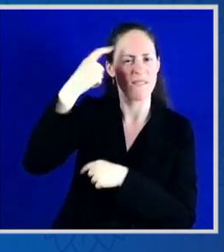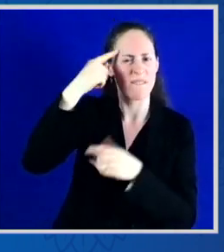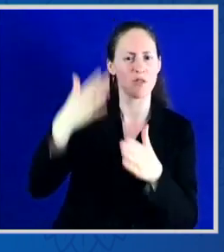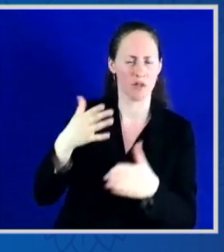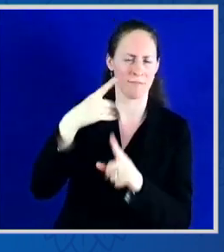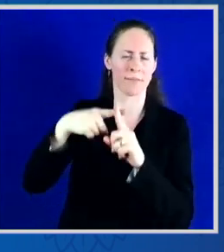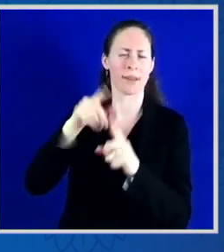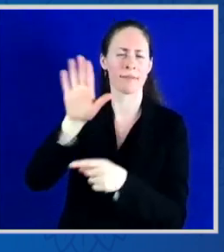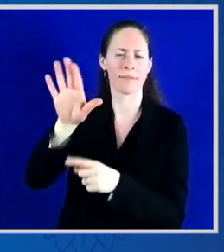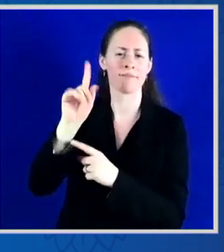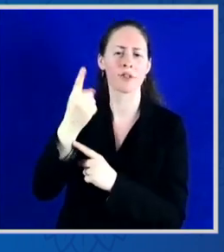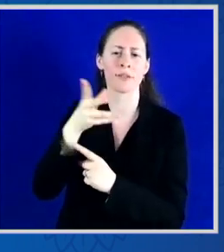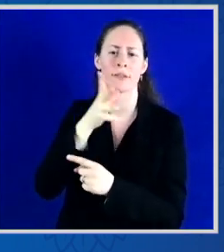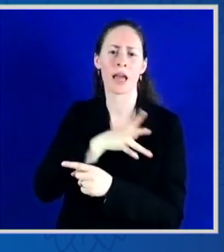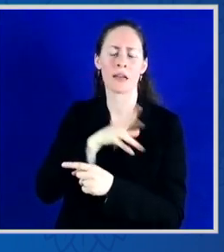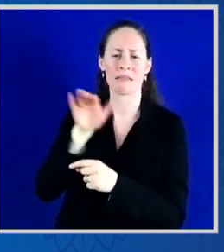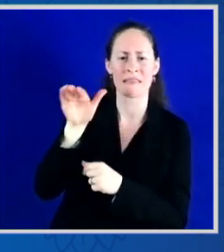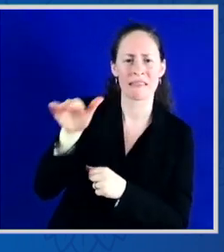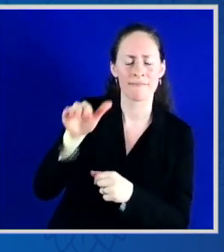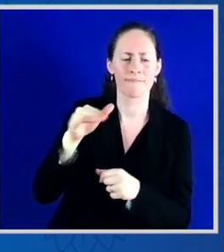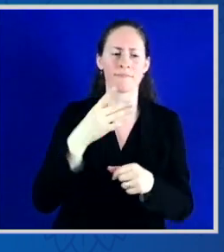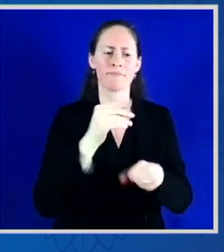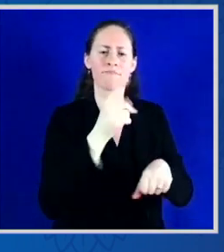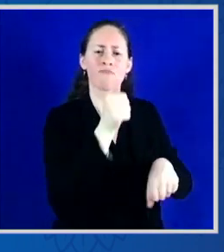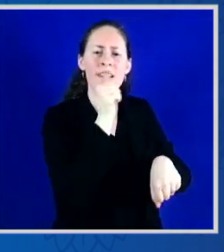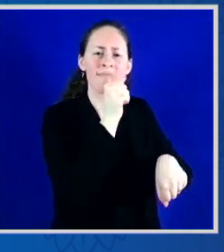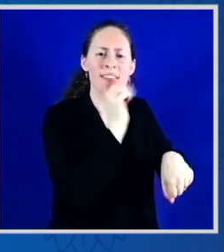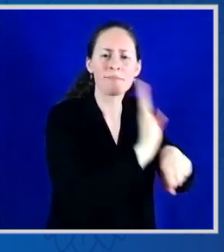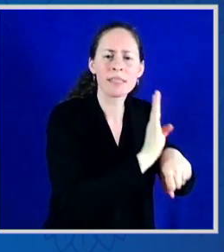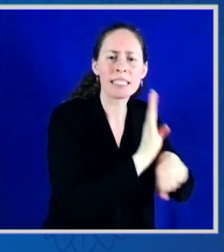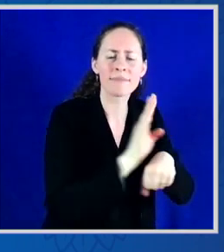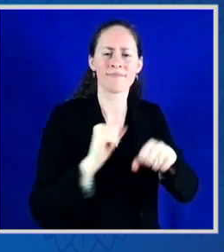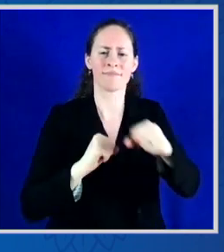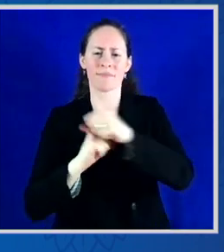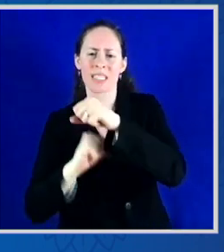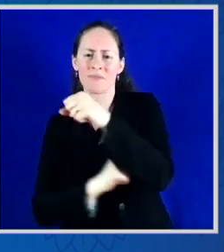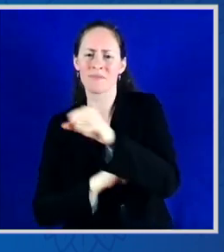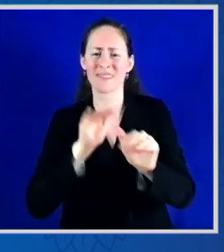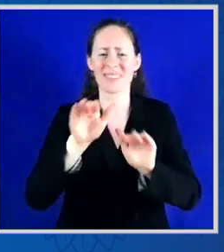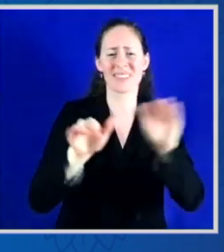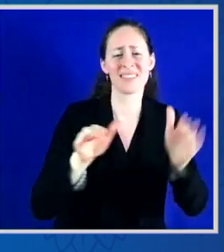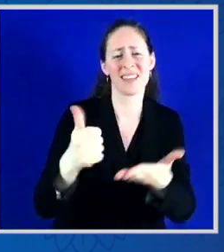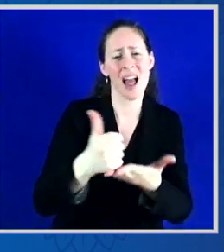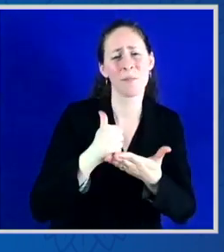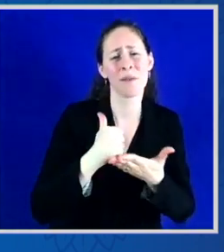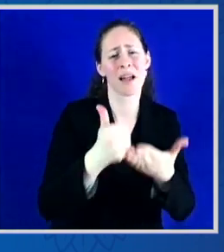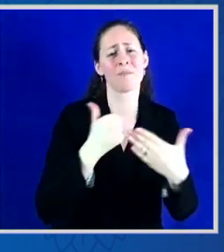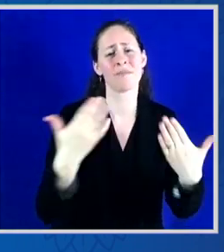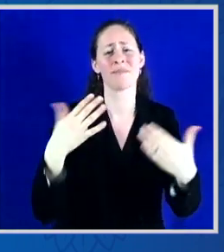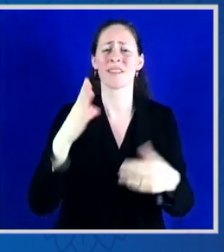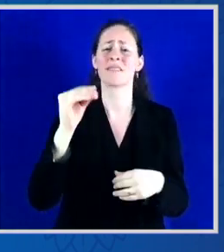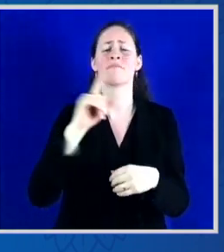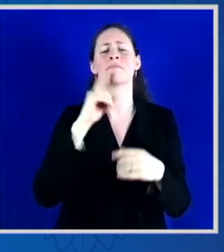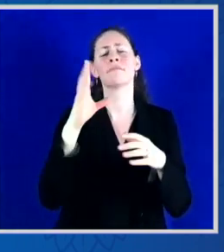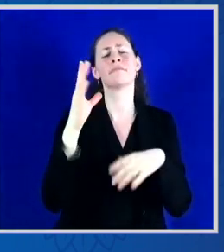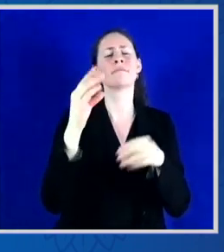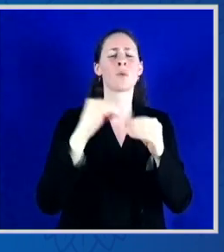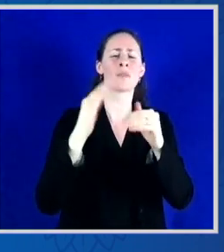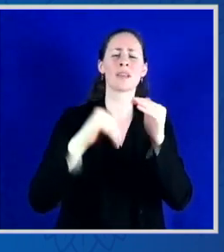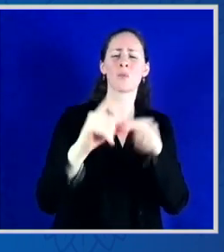private sector, and foundations, as well as the hundreds of volunteers and 27 churches that make up